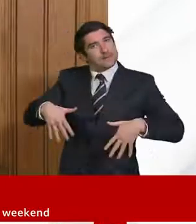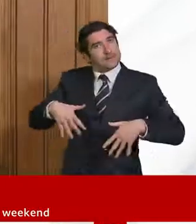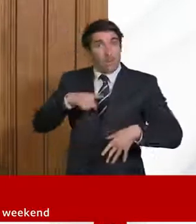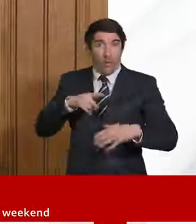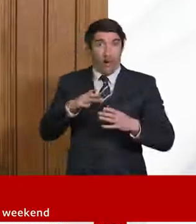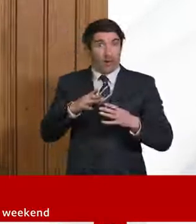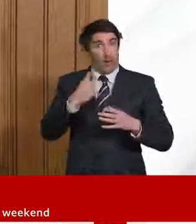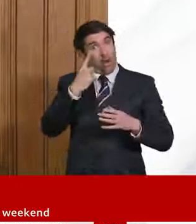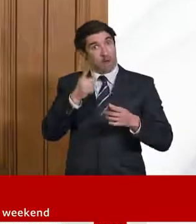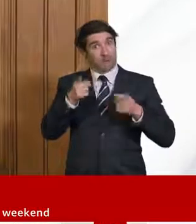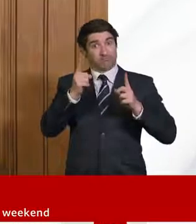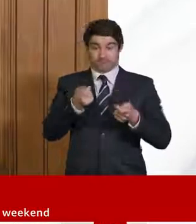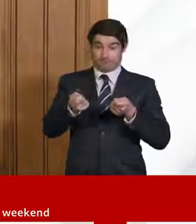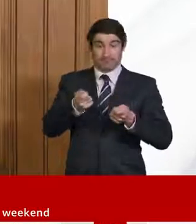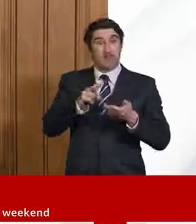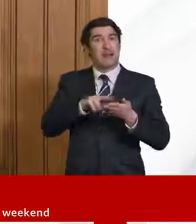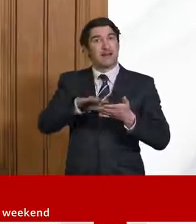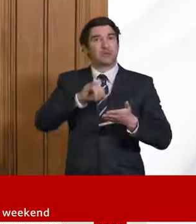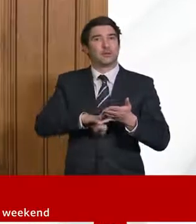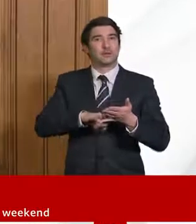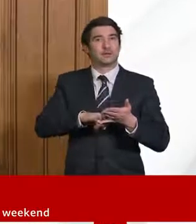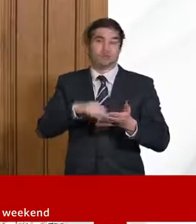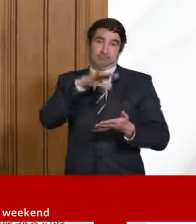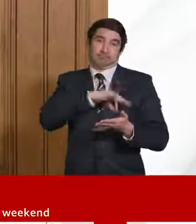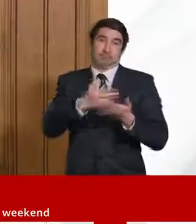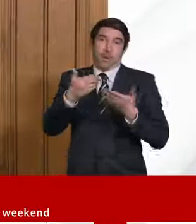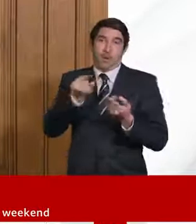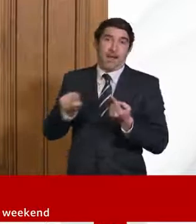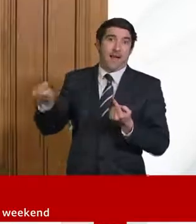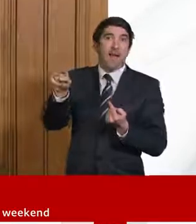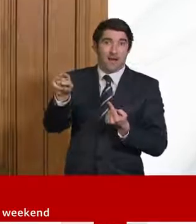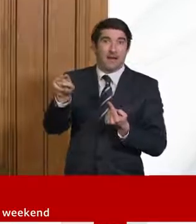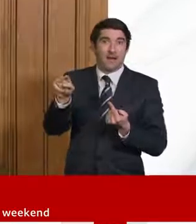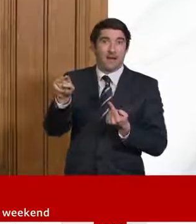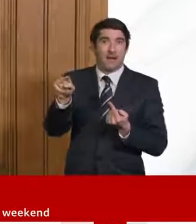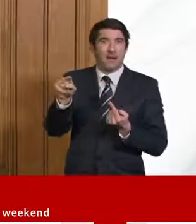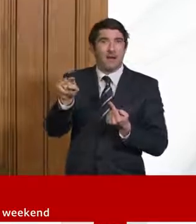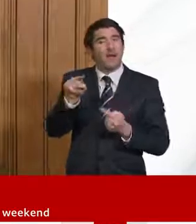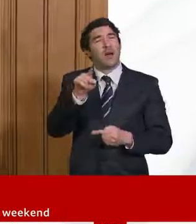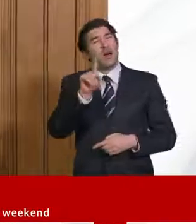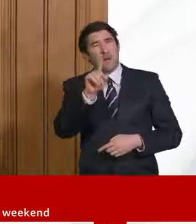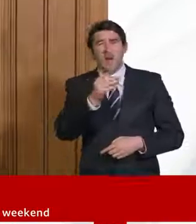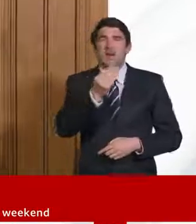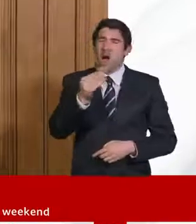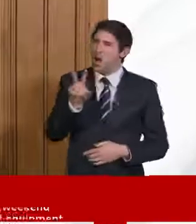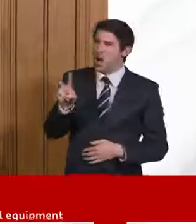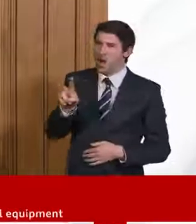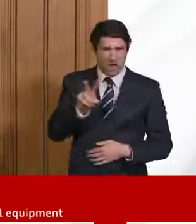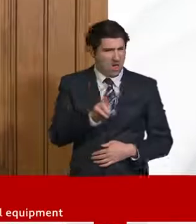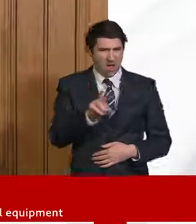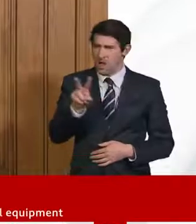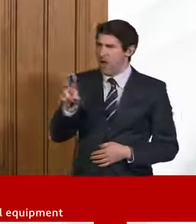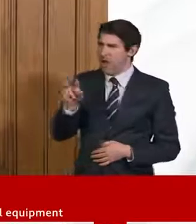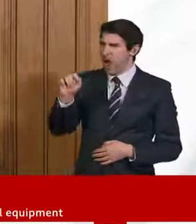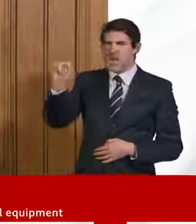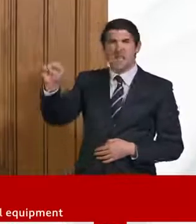But the final point I'd like to make is you do see differences in approaches between countries, but the fundamental science underneath this